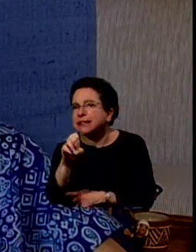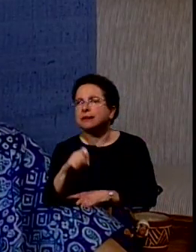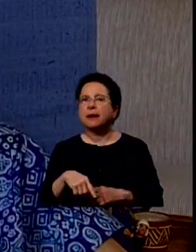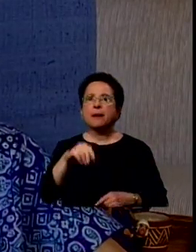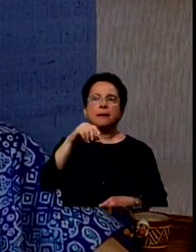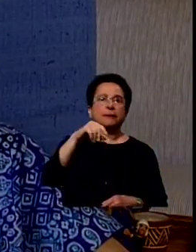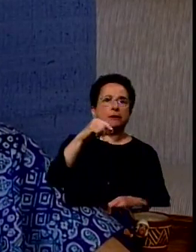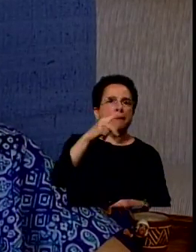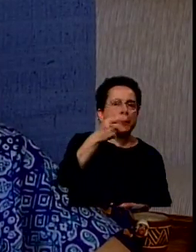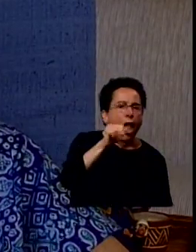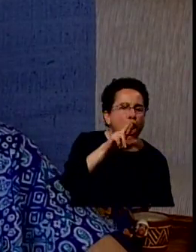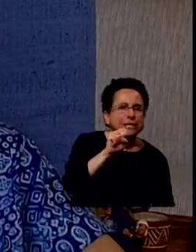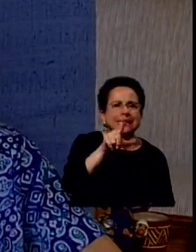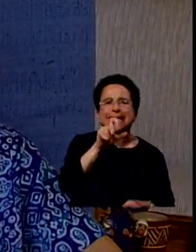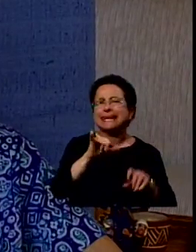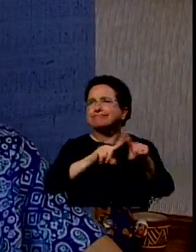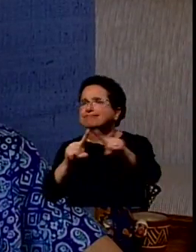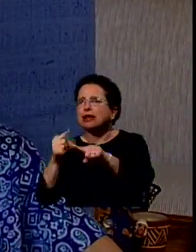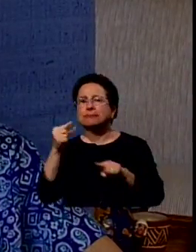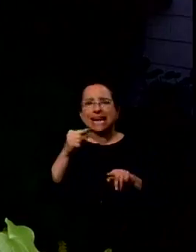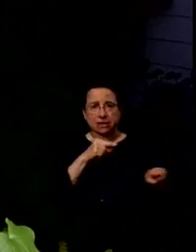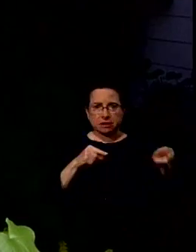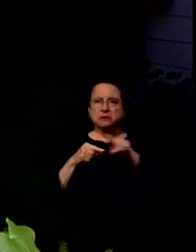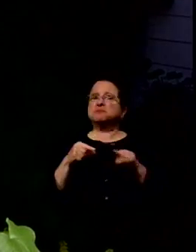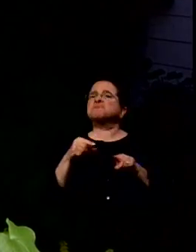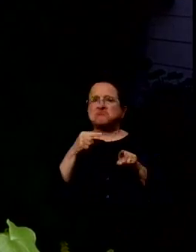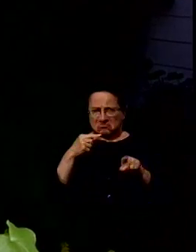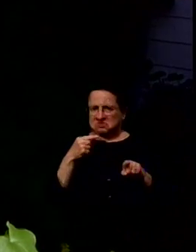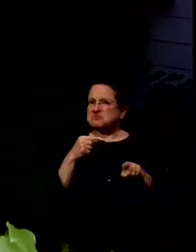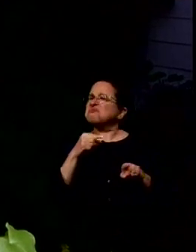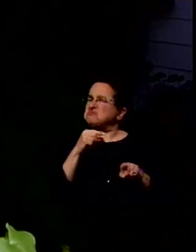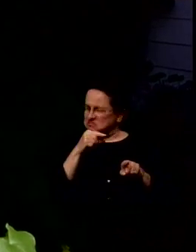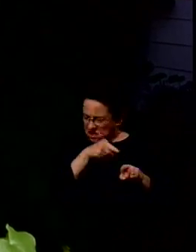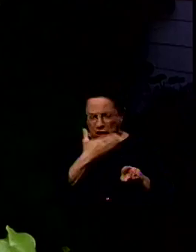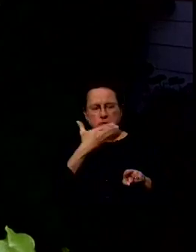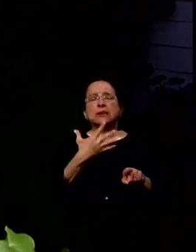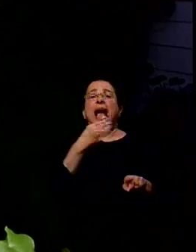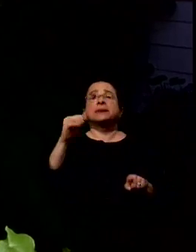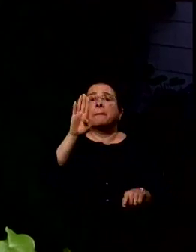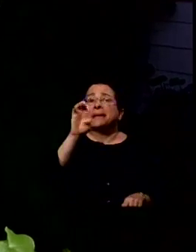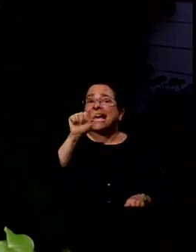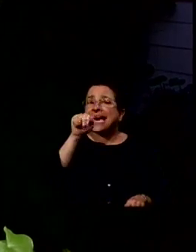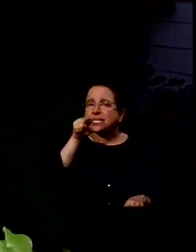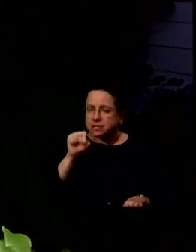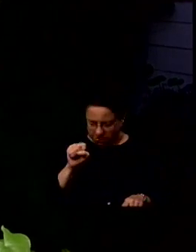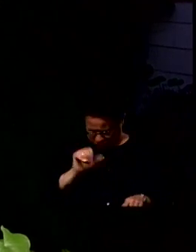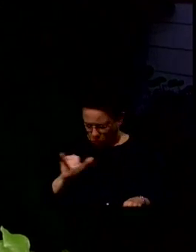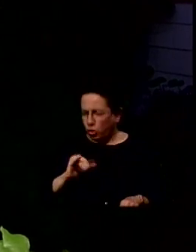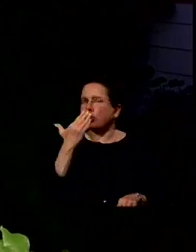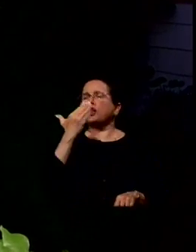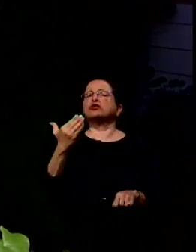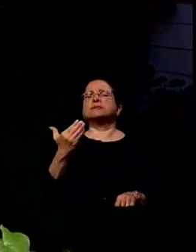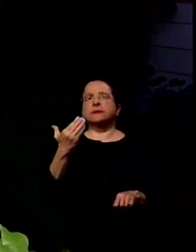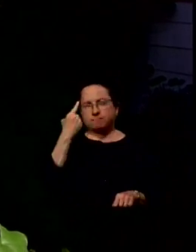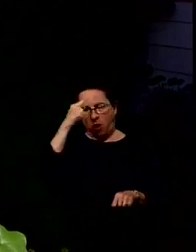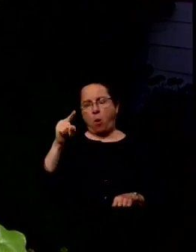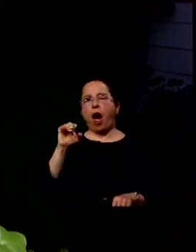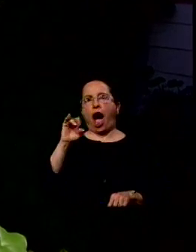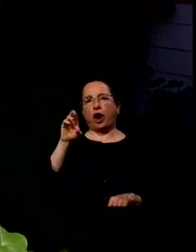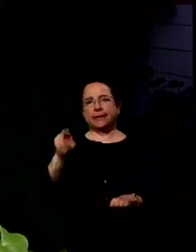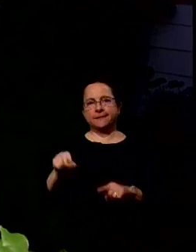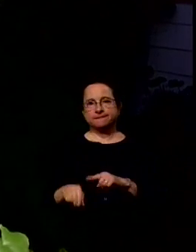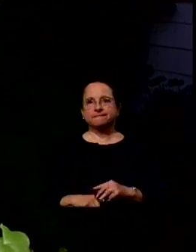don't eat a lot of, but dried beans are a good source. Iron is another great food source to offset the possibility of